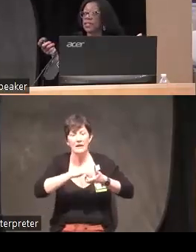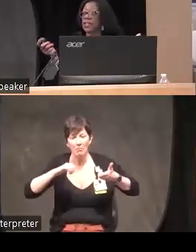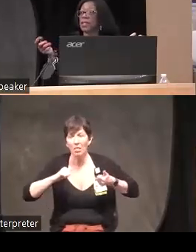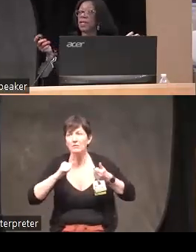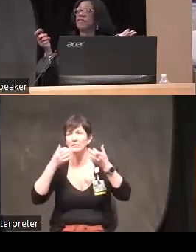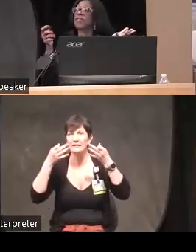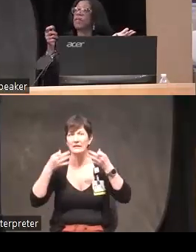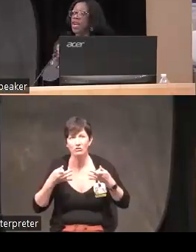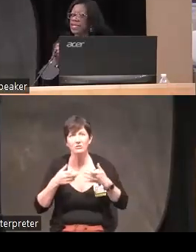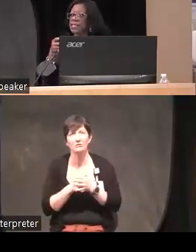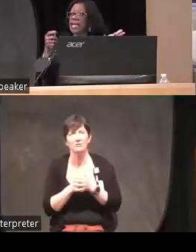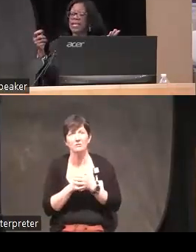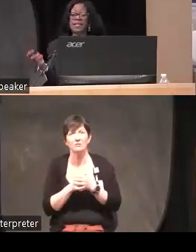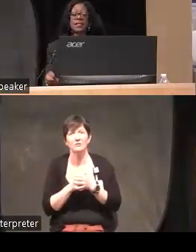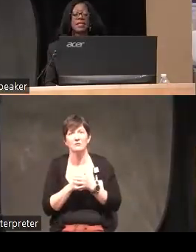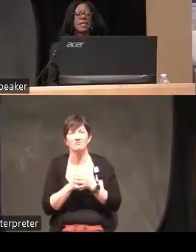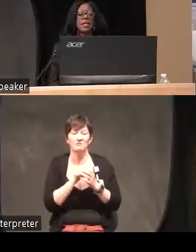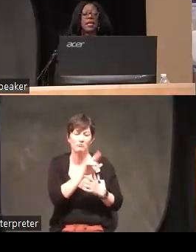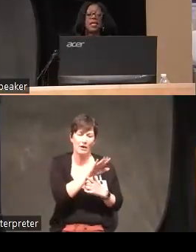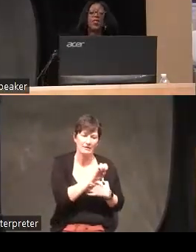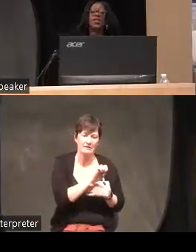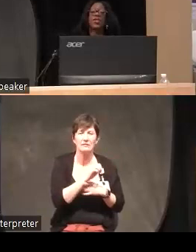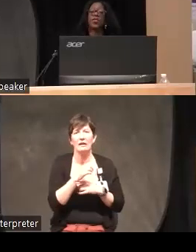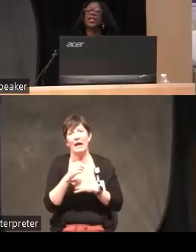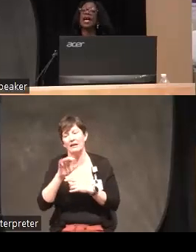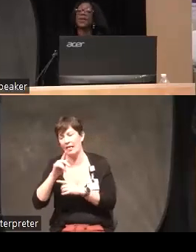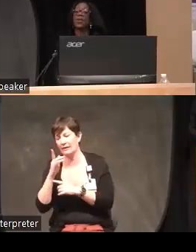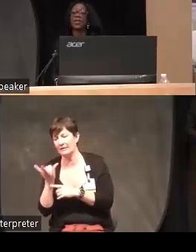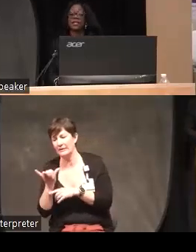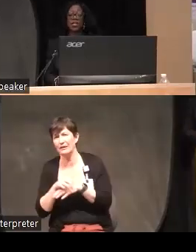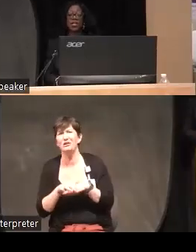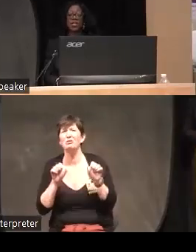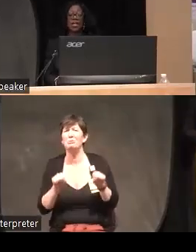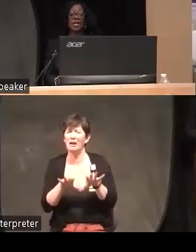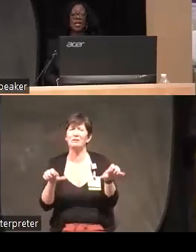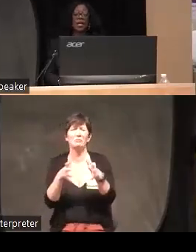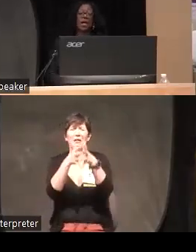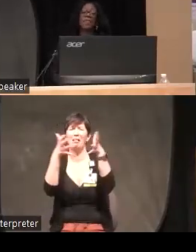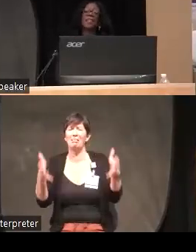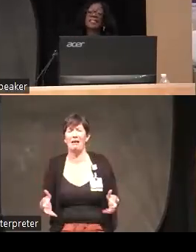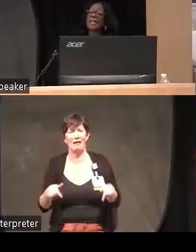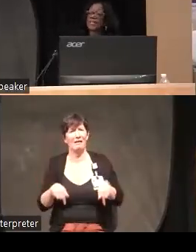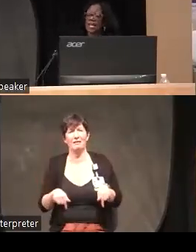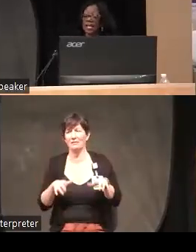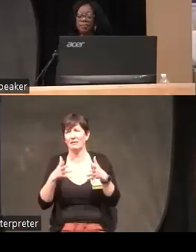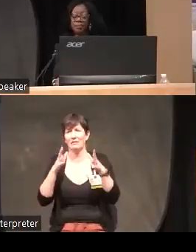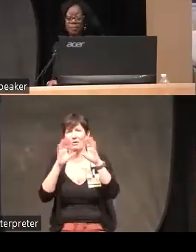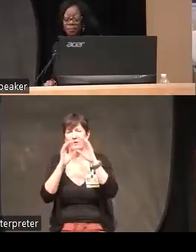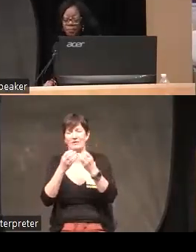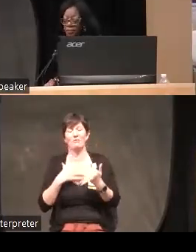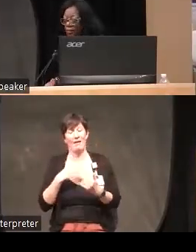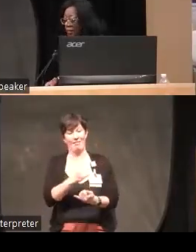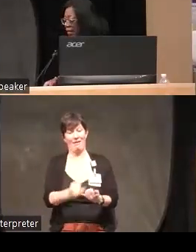decisions from race and ethnicity. You can do a lot organizationally. The last thing I'll say,